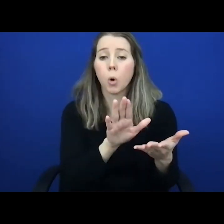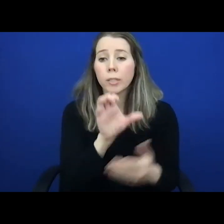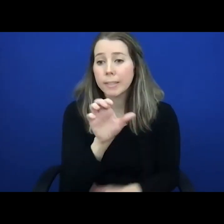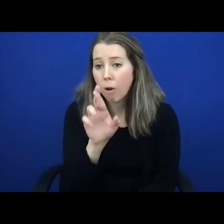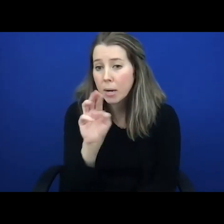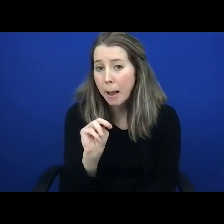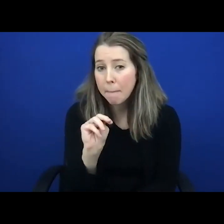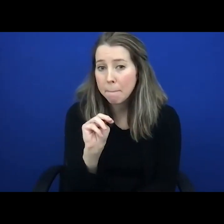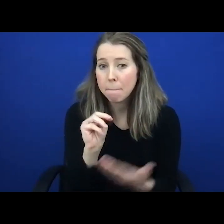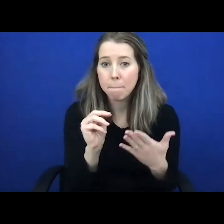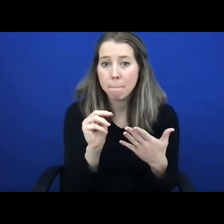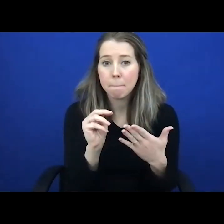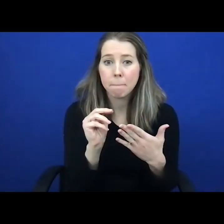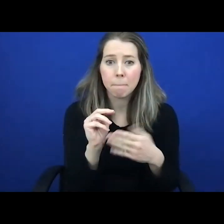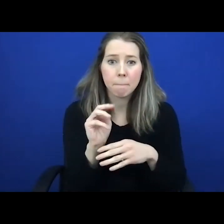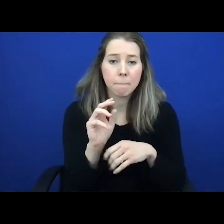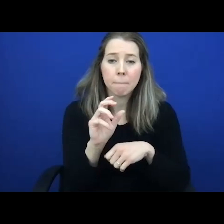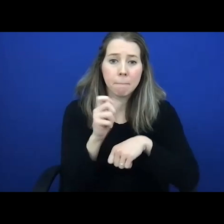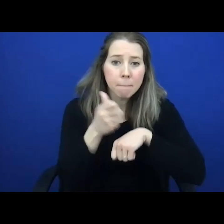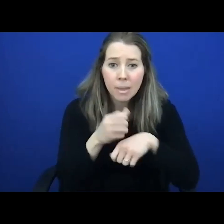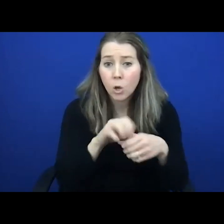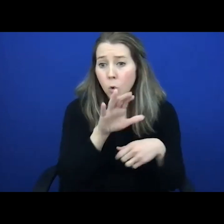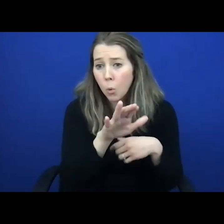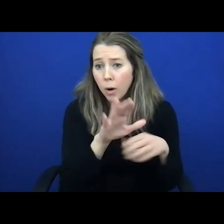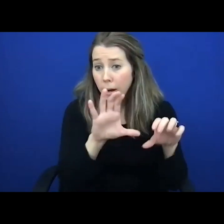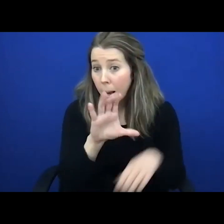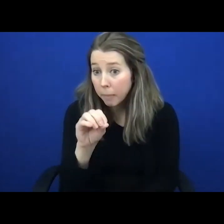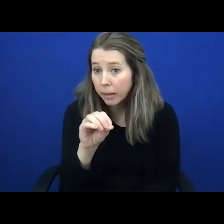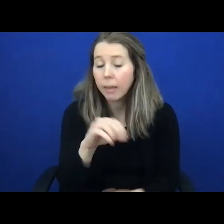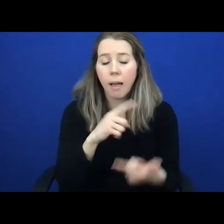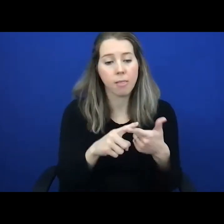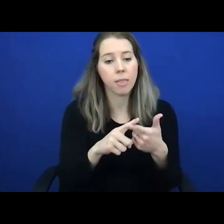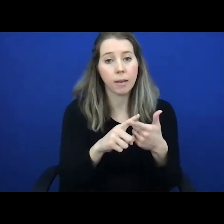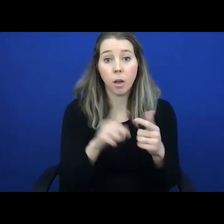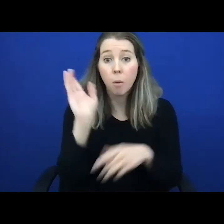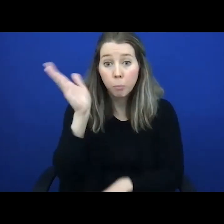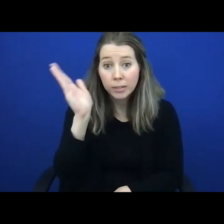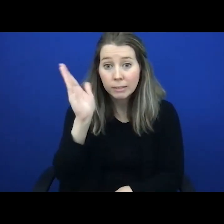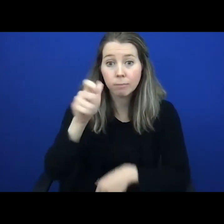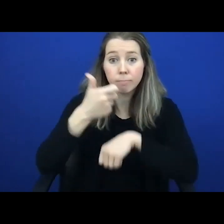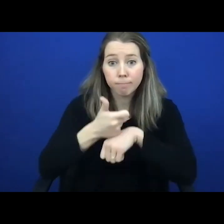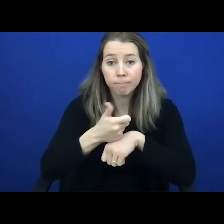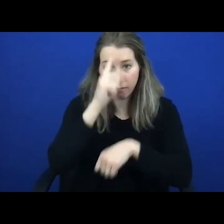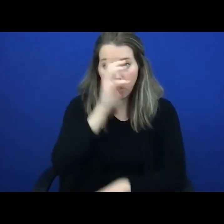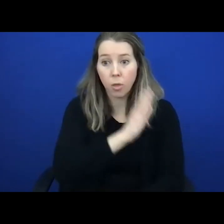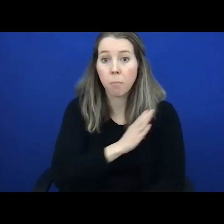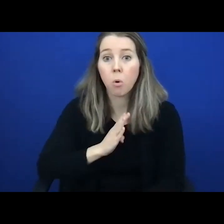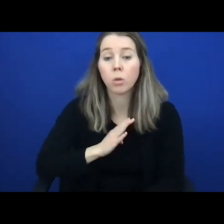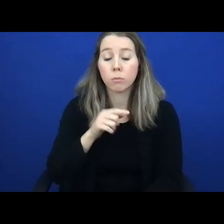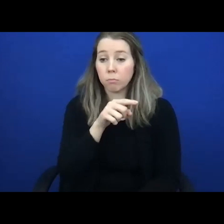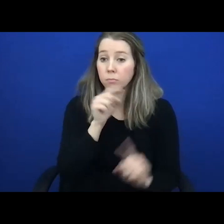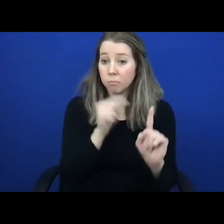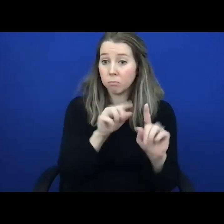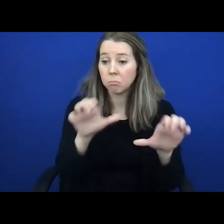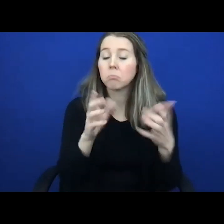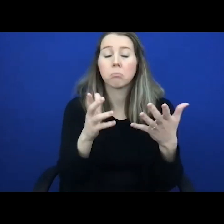CRM platform in your company, right? And make a presentation to your board. So you're going to create that board presentation,